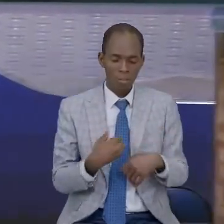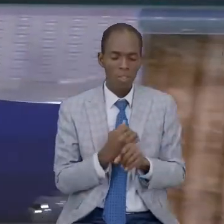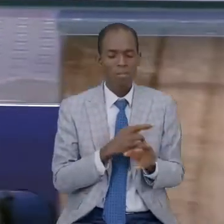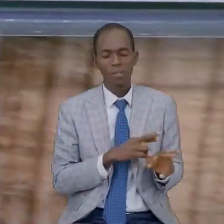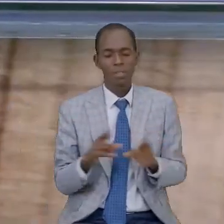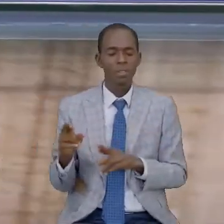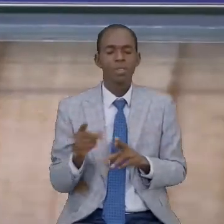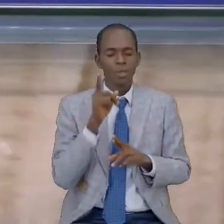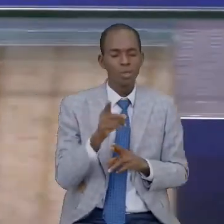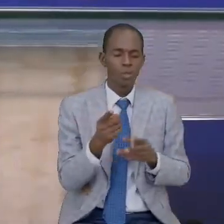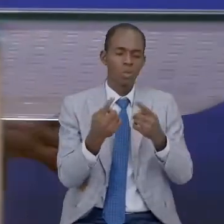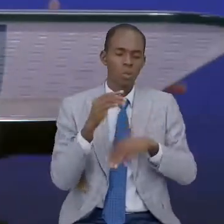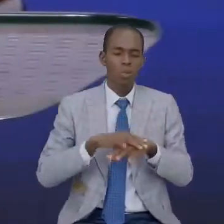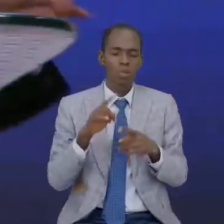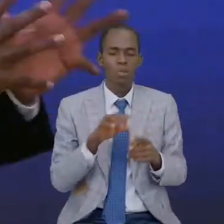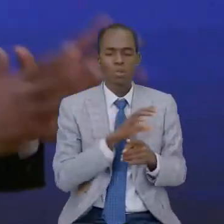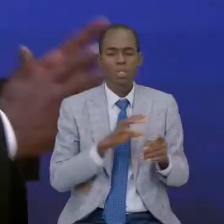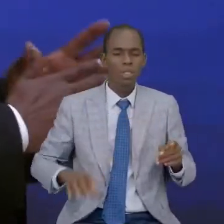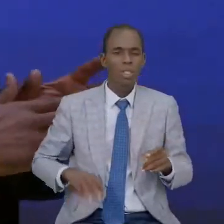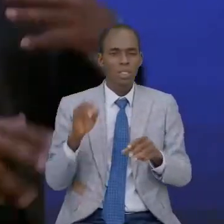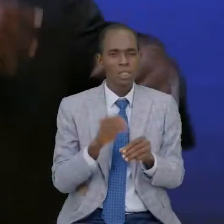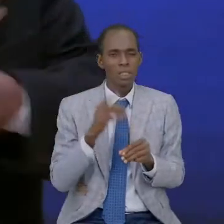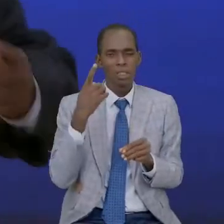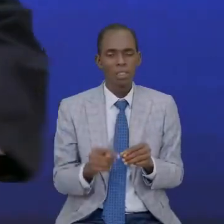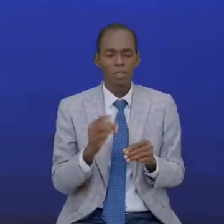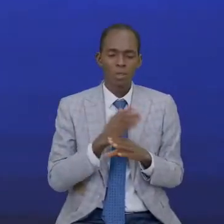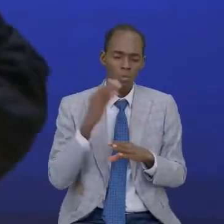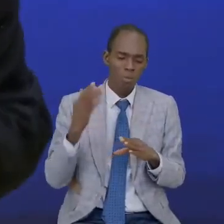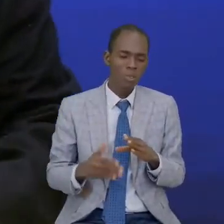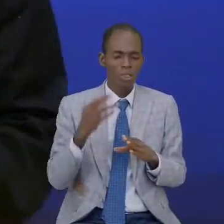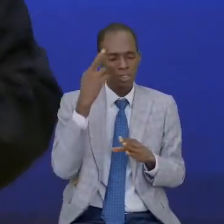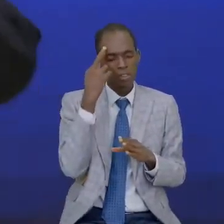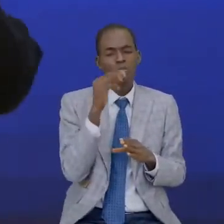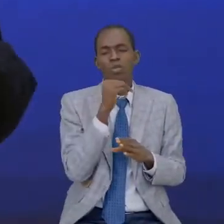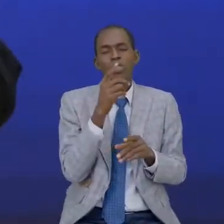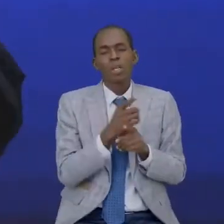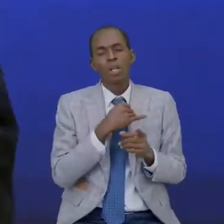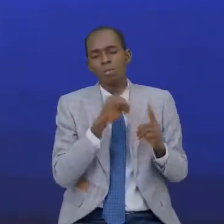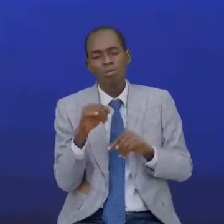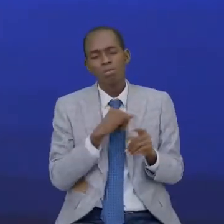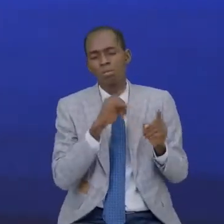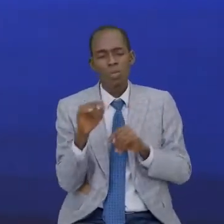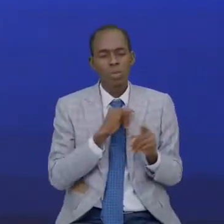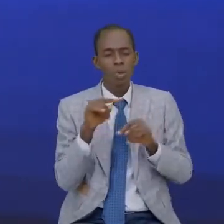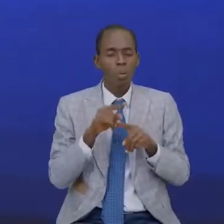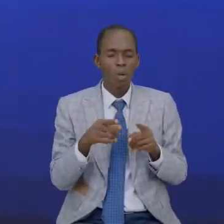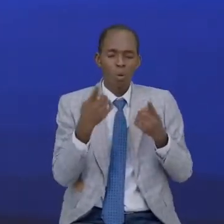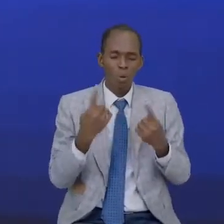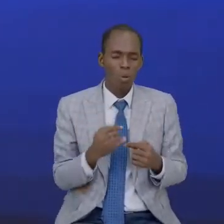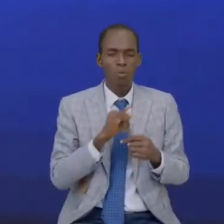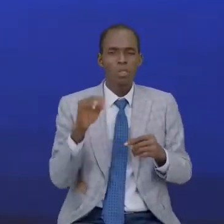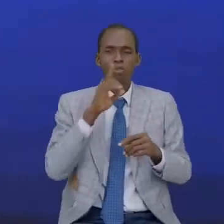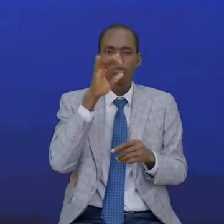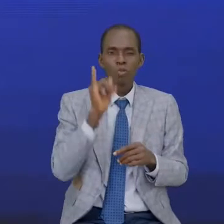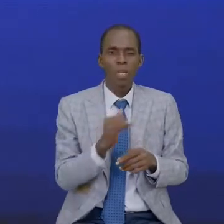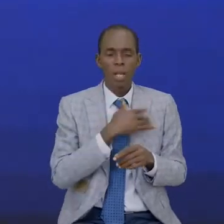is available. You come to Christ in the real sense. Not just, you know, I come, but you come in the real sense. And